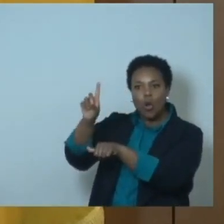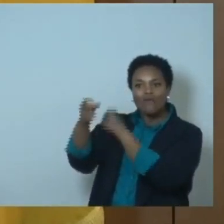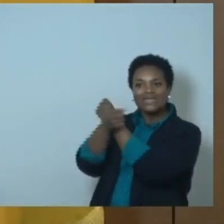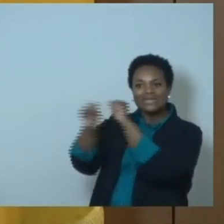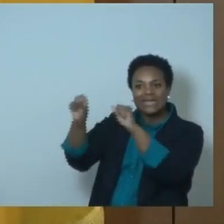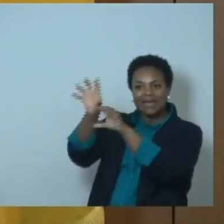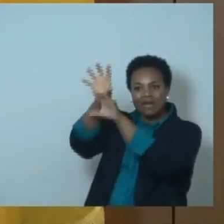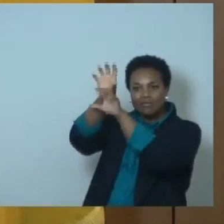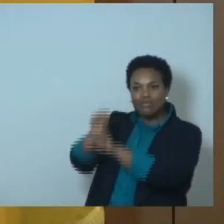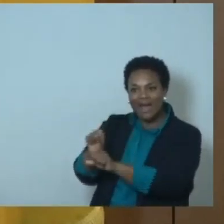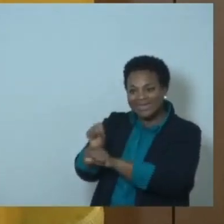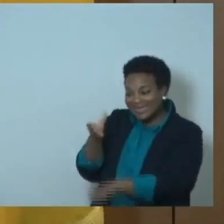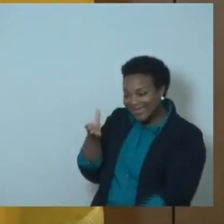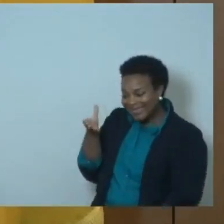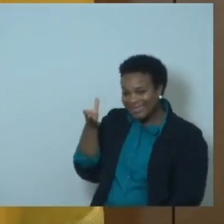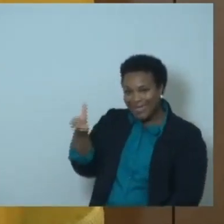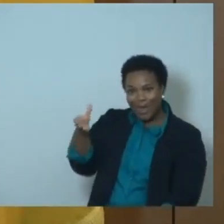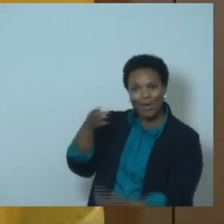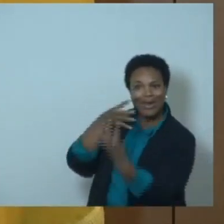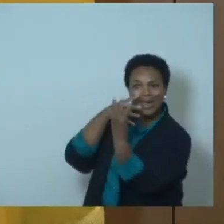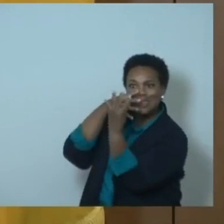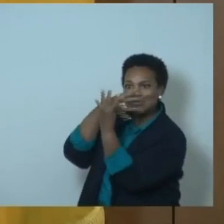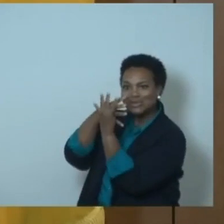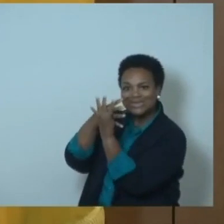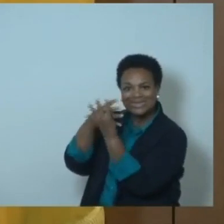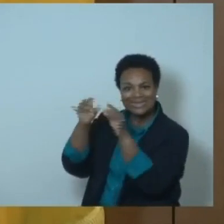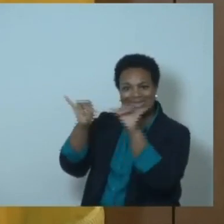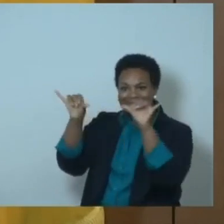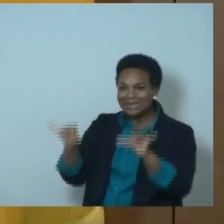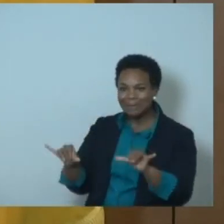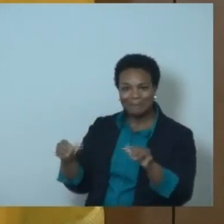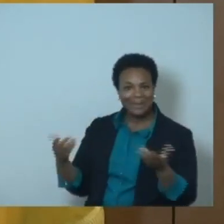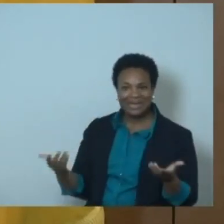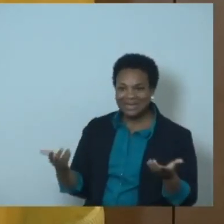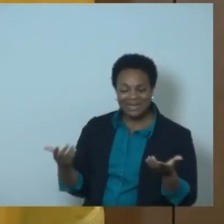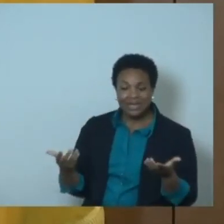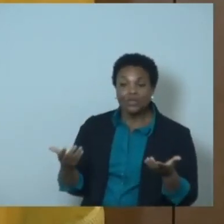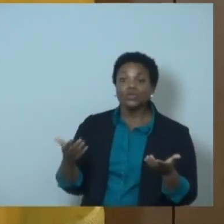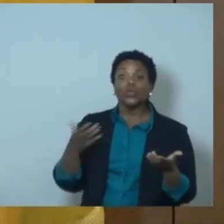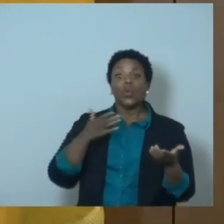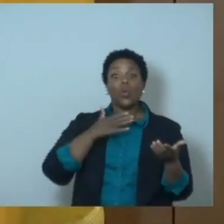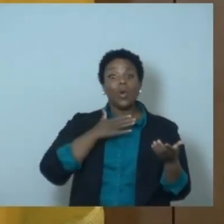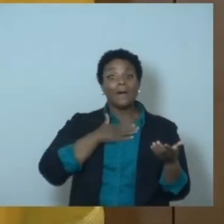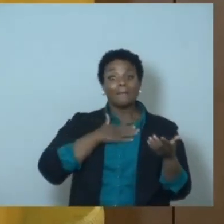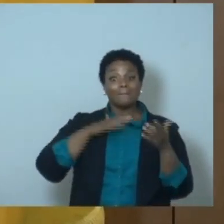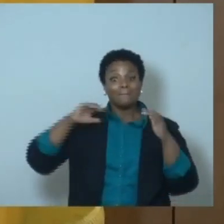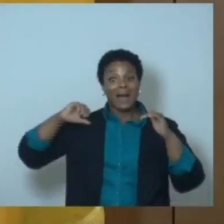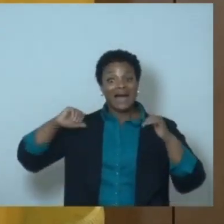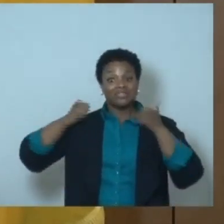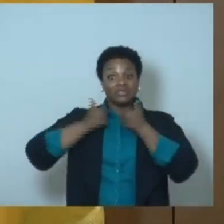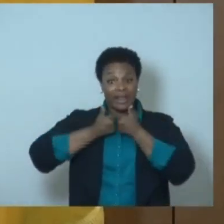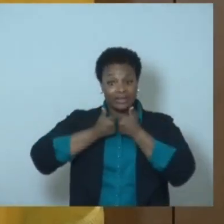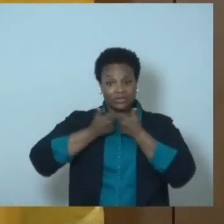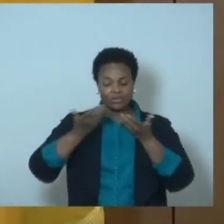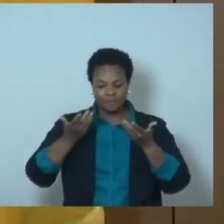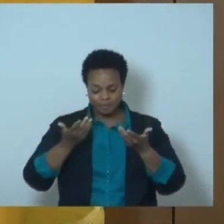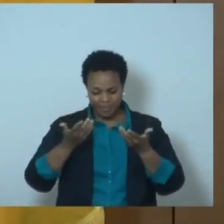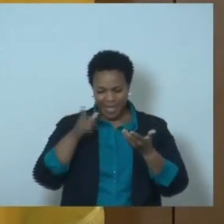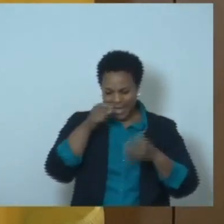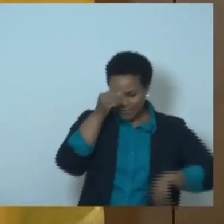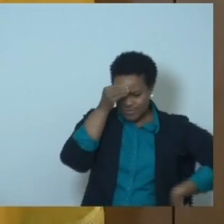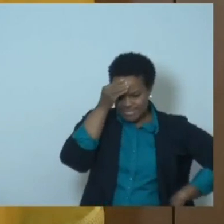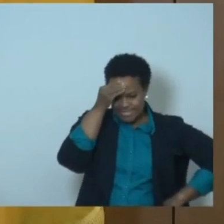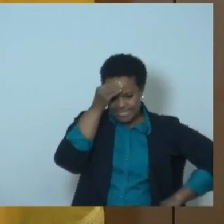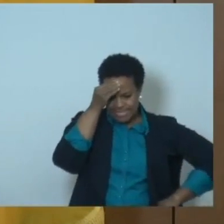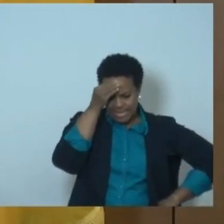and risk. And I'm challenged by, as a state, about vehicles to think about ways